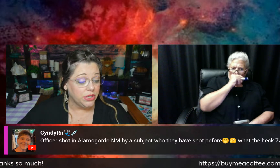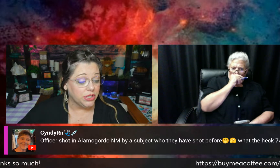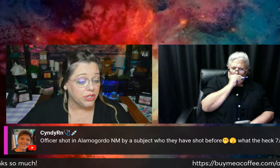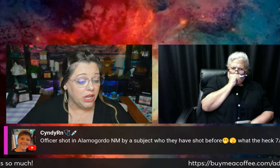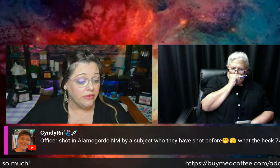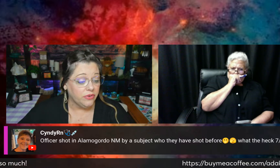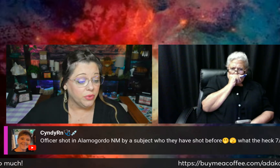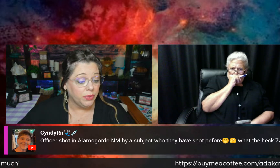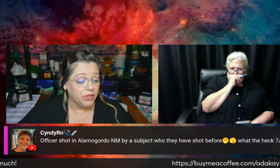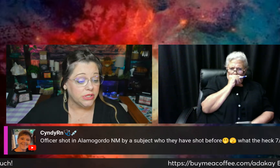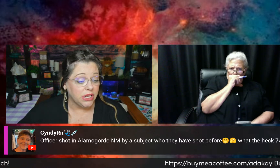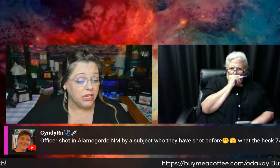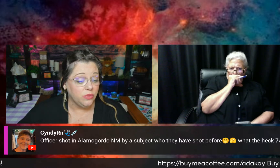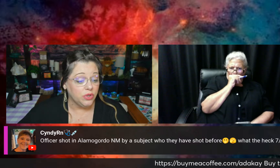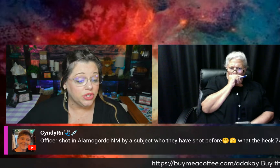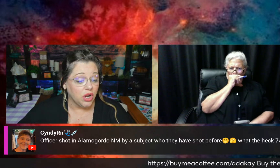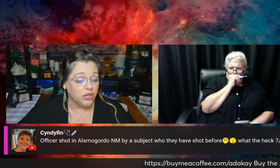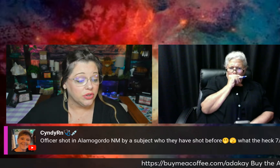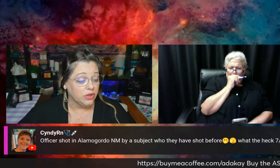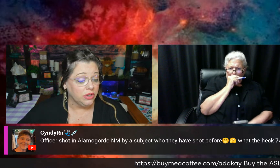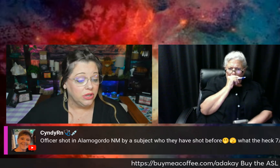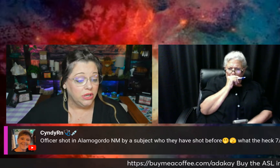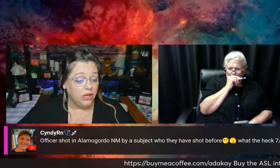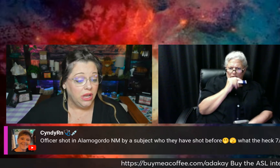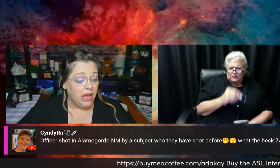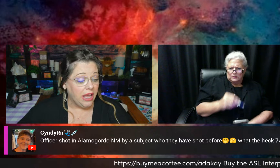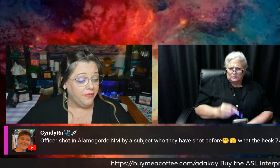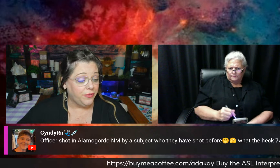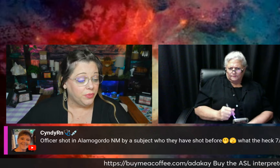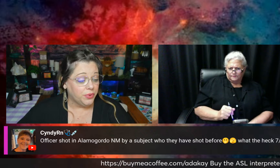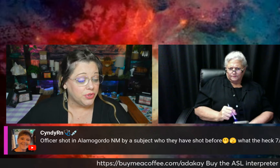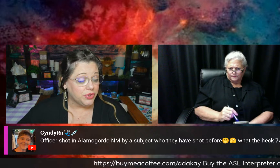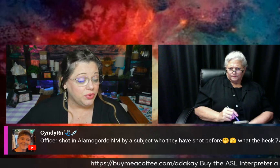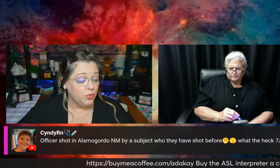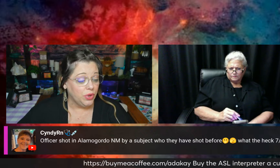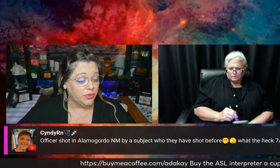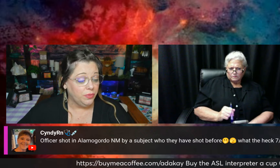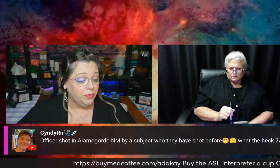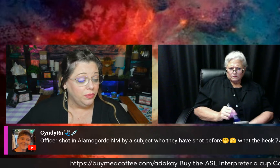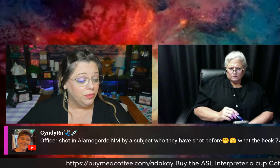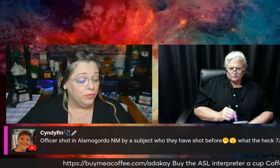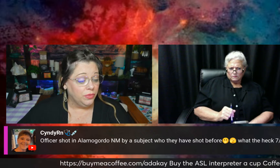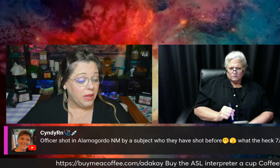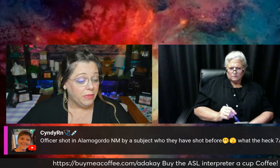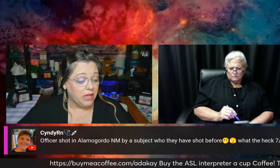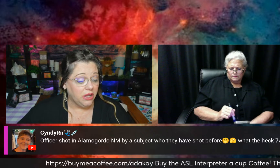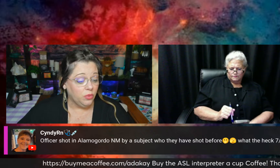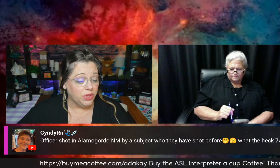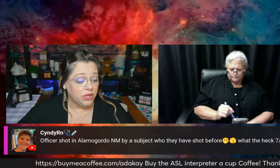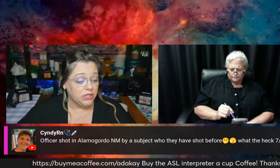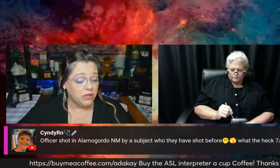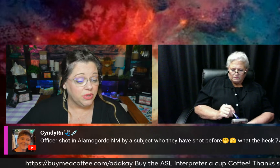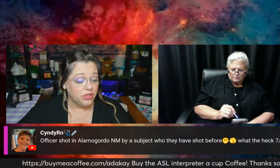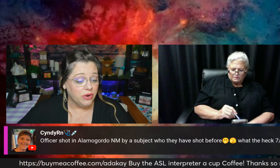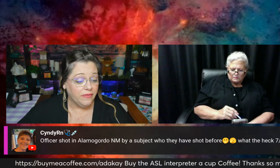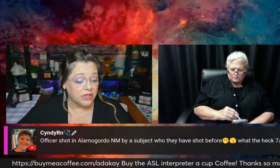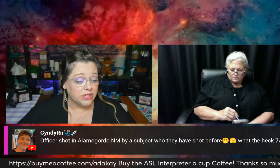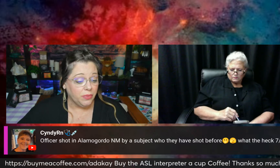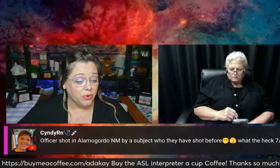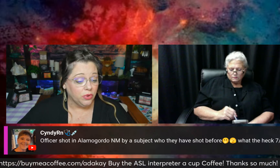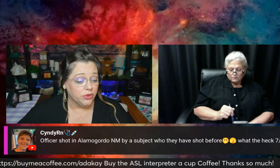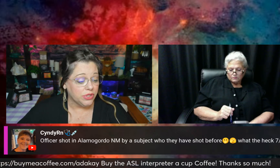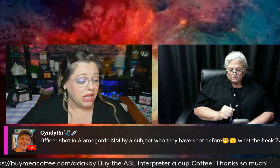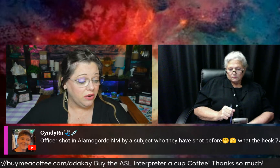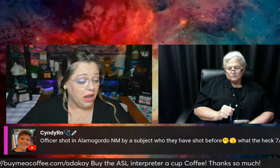critical condition after the police say he was shot during a foot pursuit that began with an attempted traffic